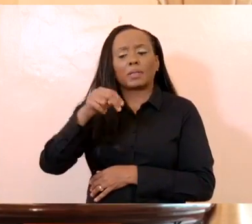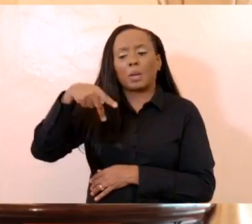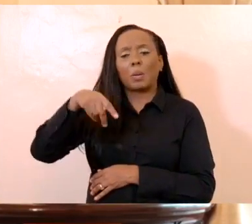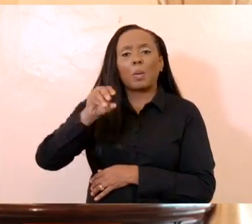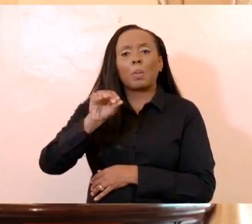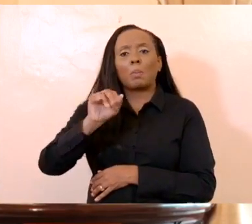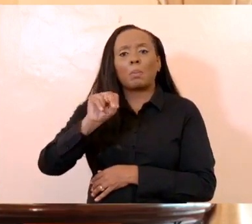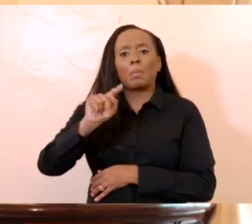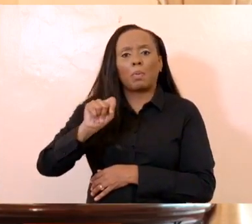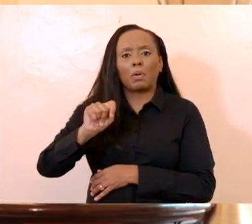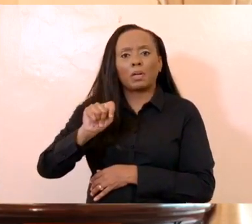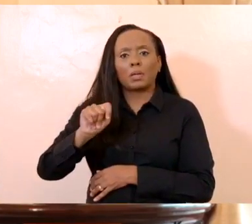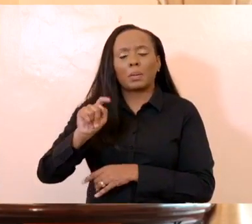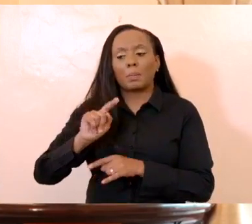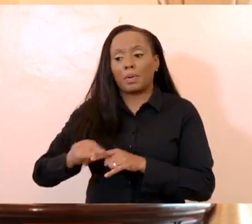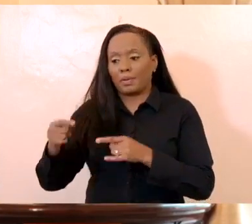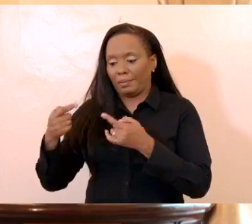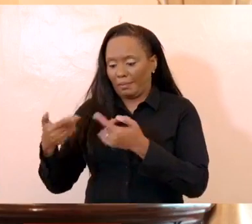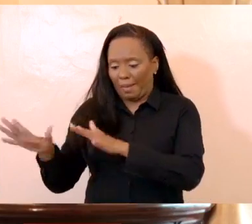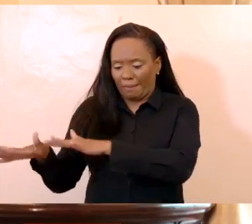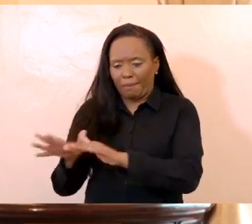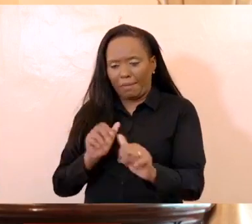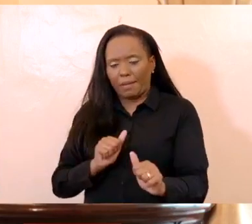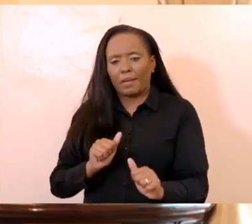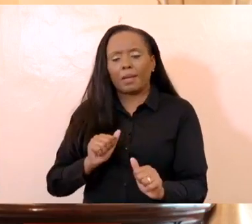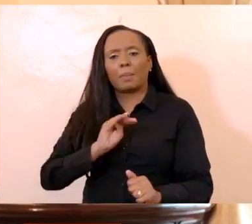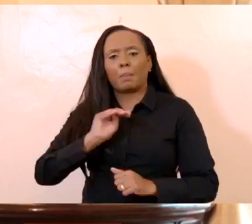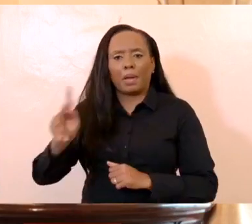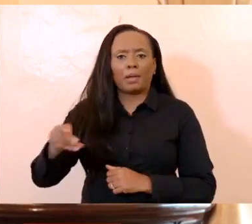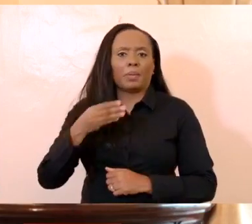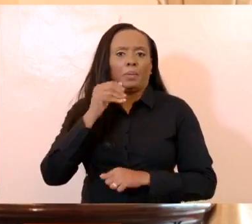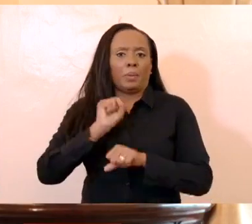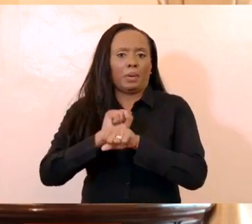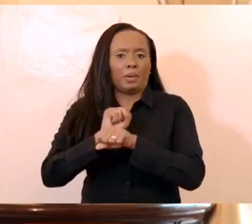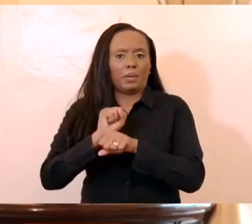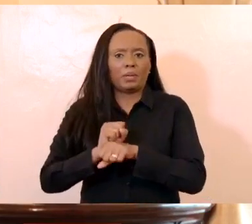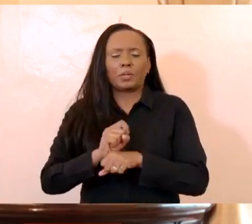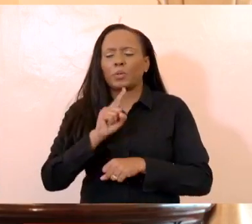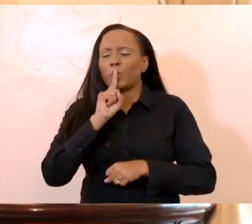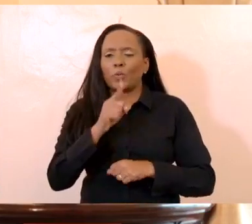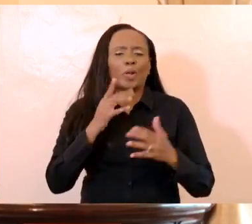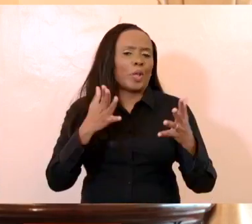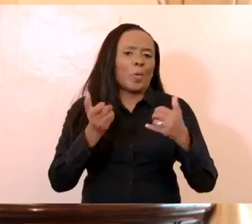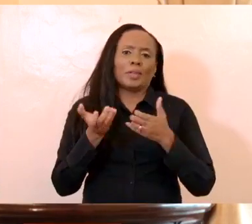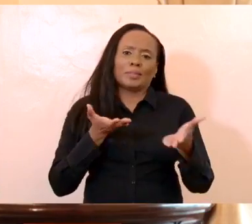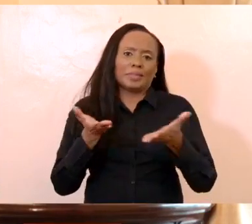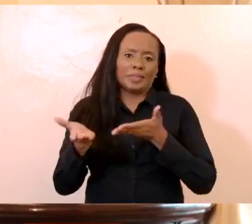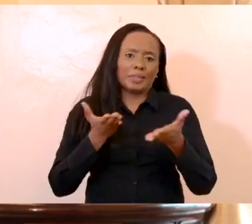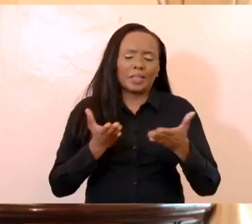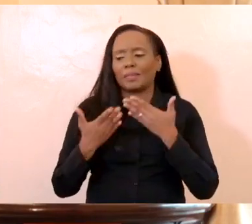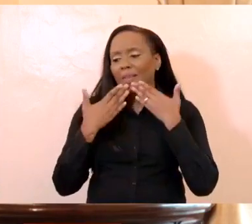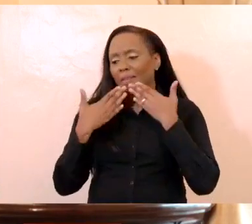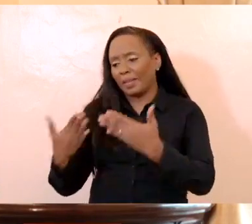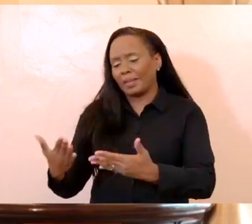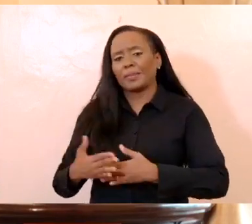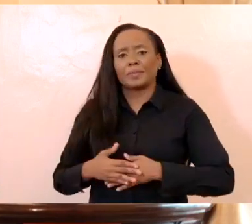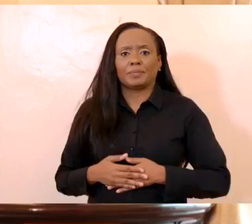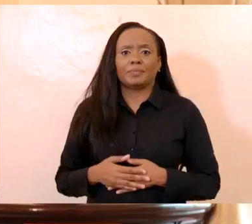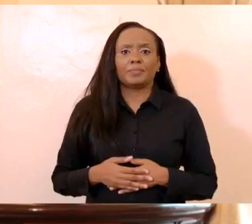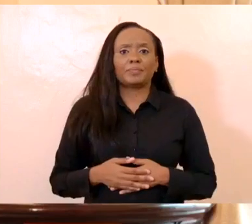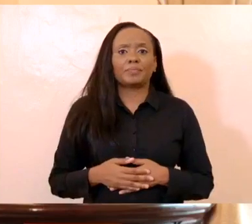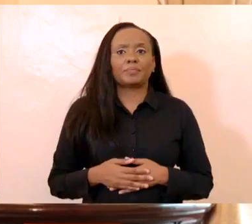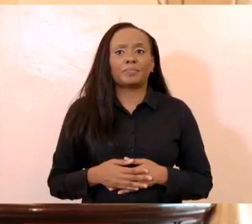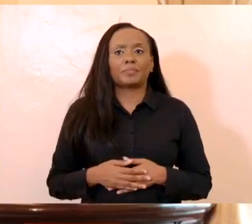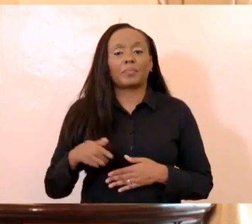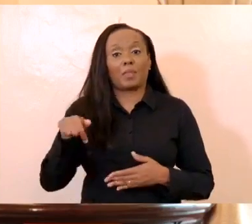and that speaks to a tremendous commitment on their part and commitment to national service. Over the coming week, we